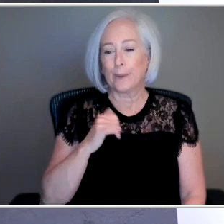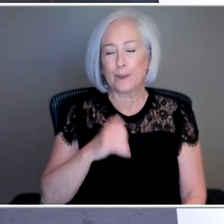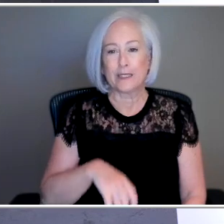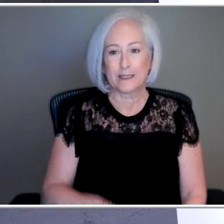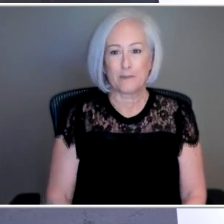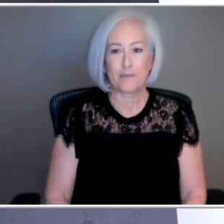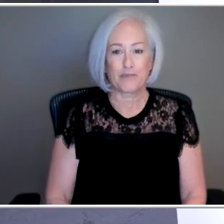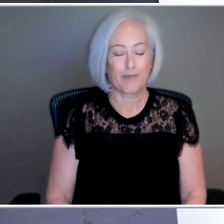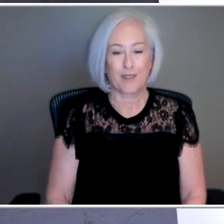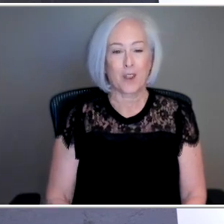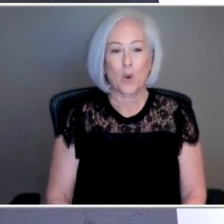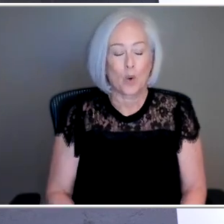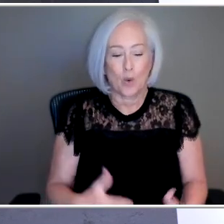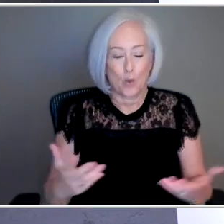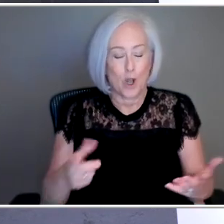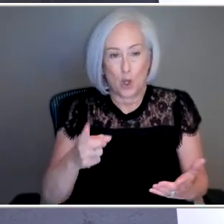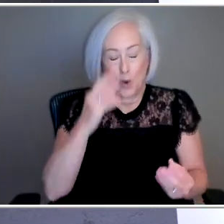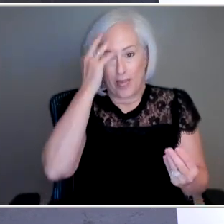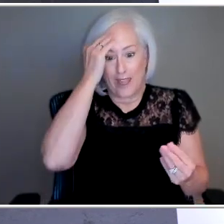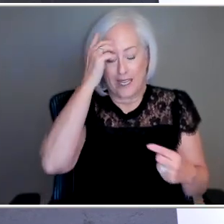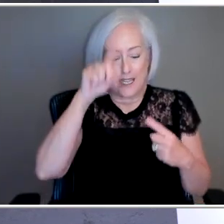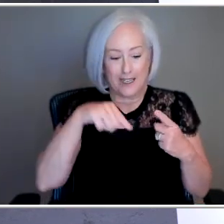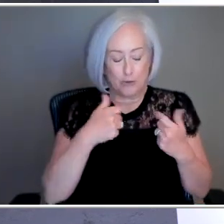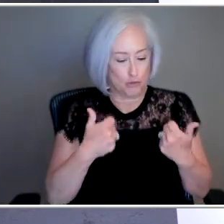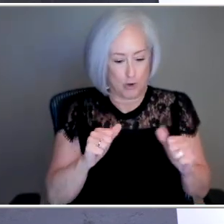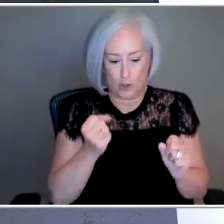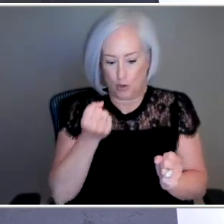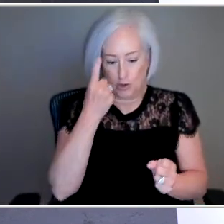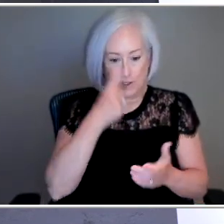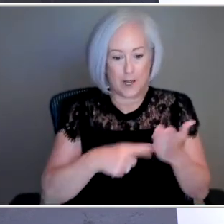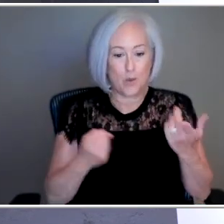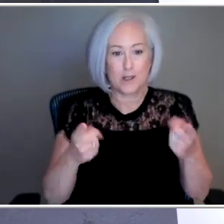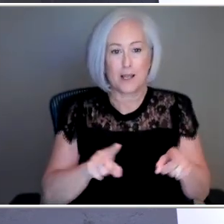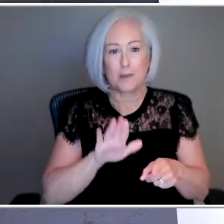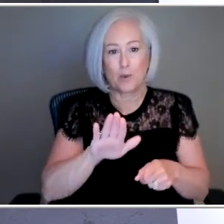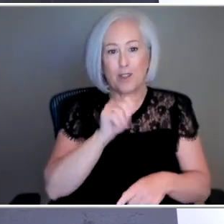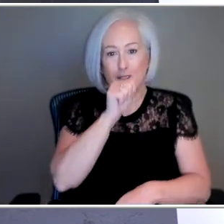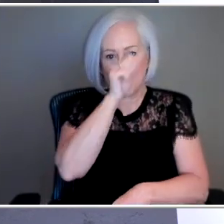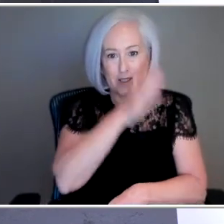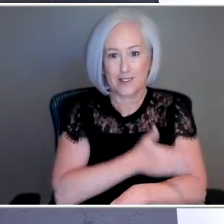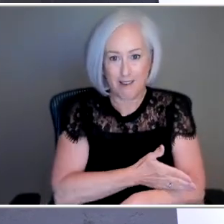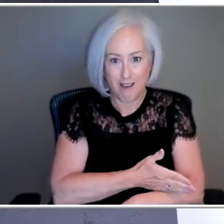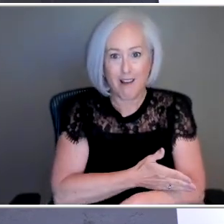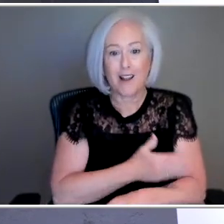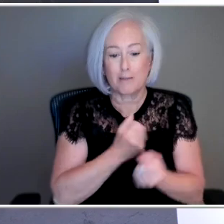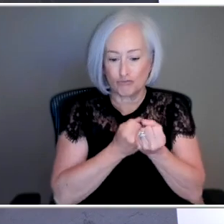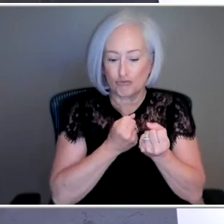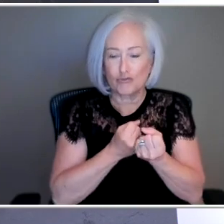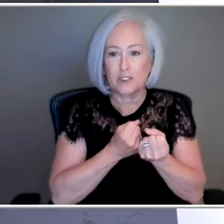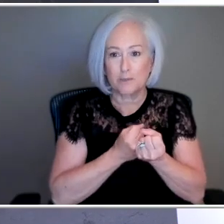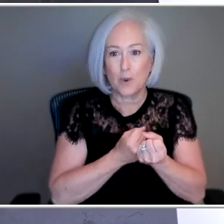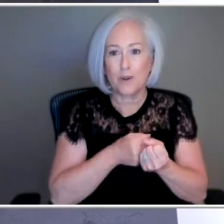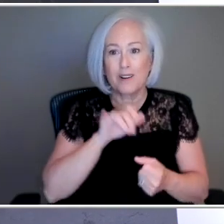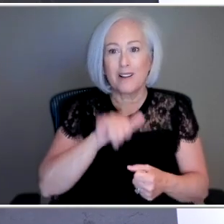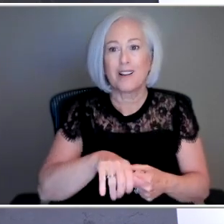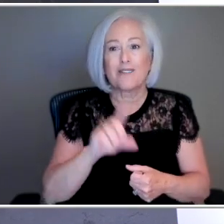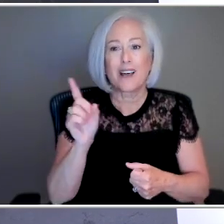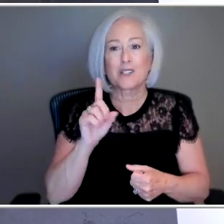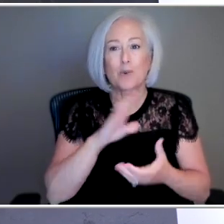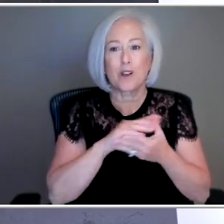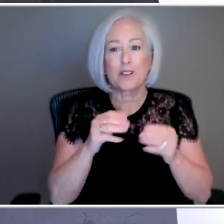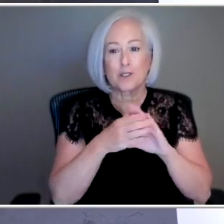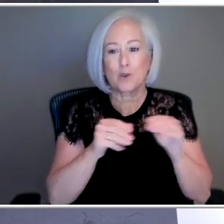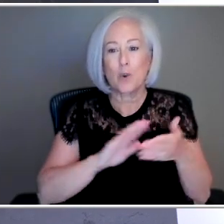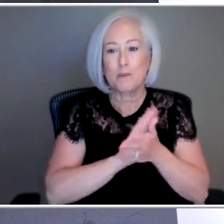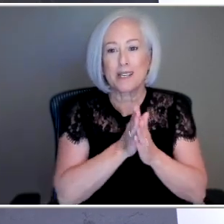kind of what was going through your mind, trying to understand what was going on, but also just trying to be by your son. And this is where the story gets really interesting,